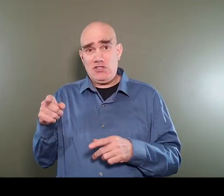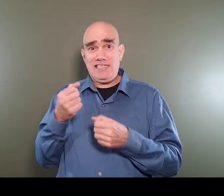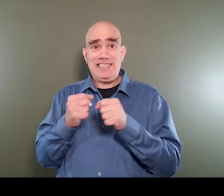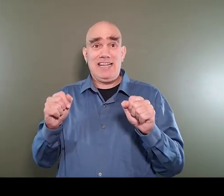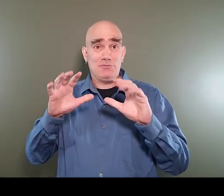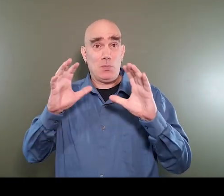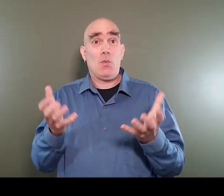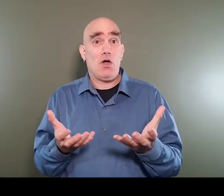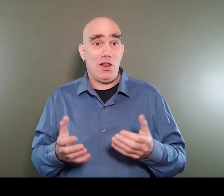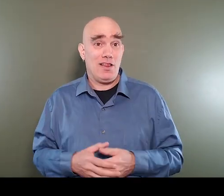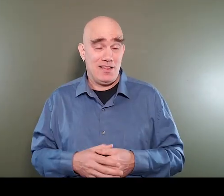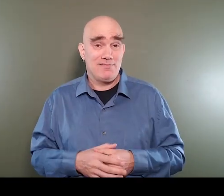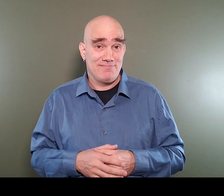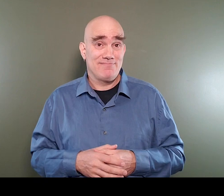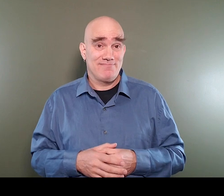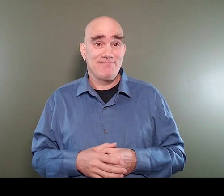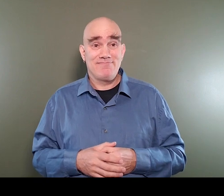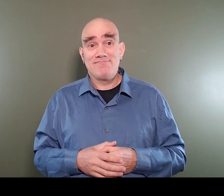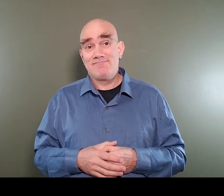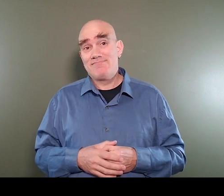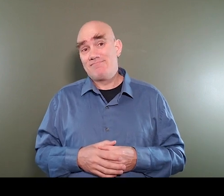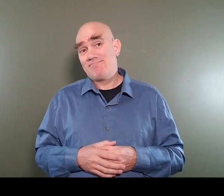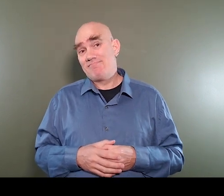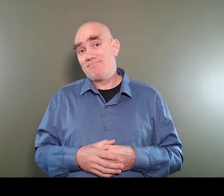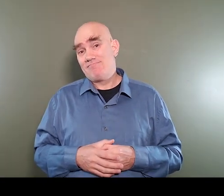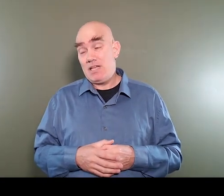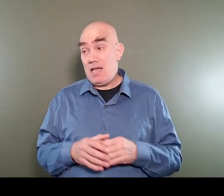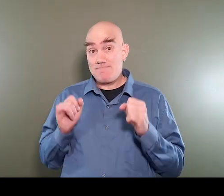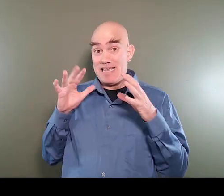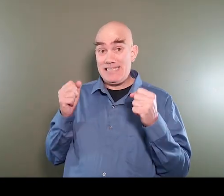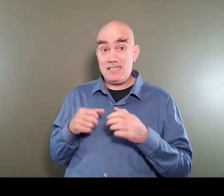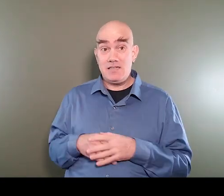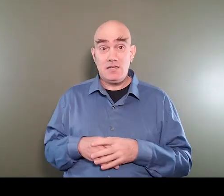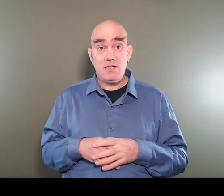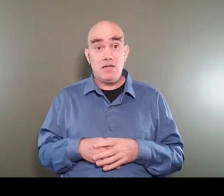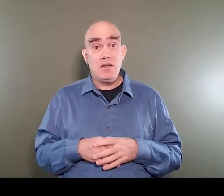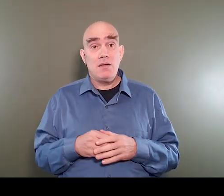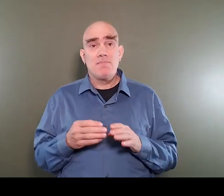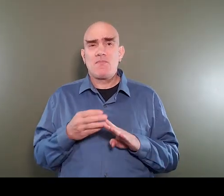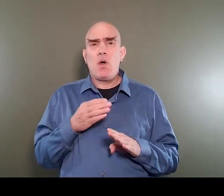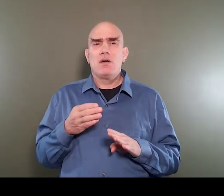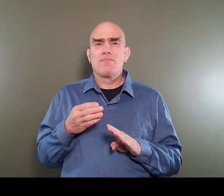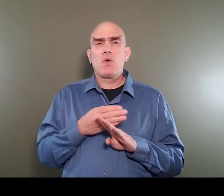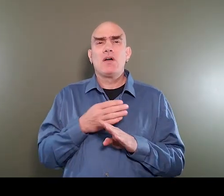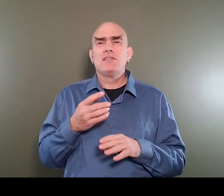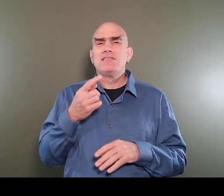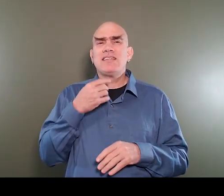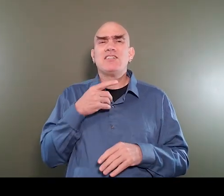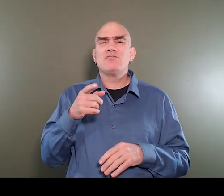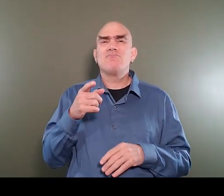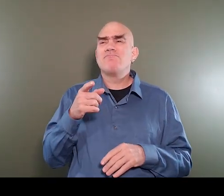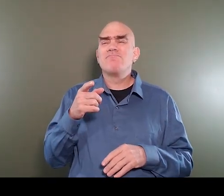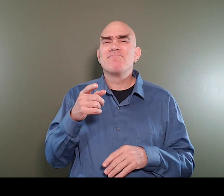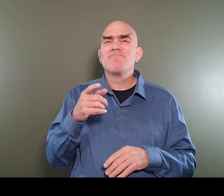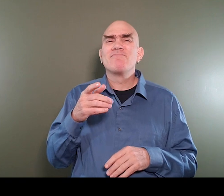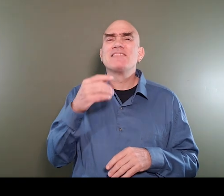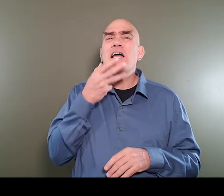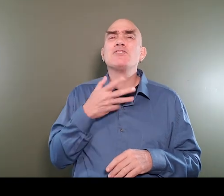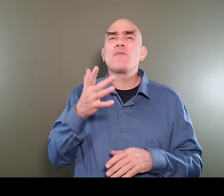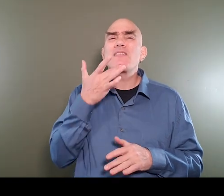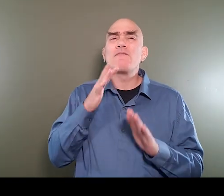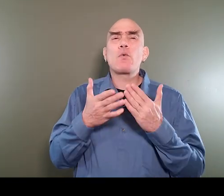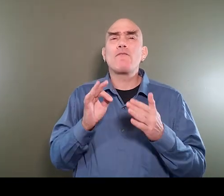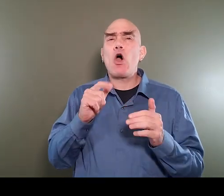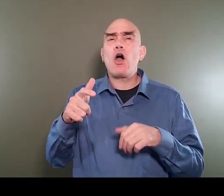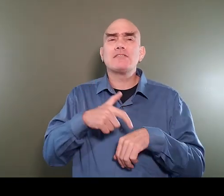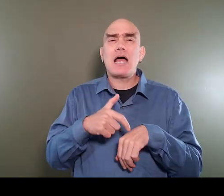It's a fantasy book, and she saves the world. Amazing. Tell us your favorite book of all time, since you